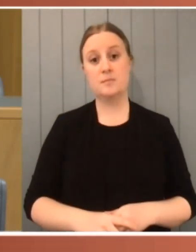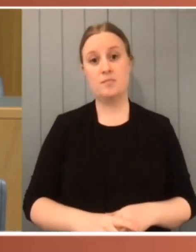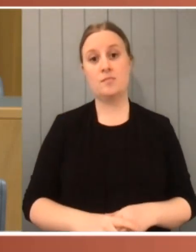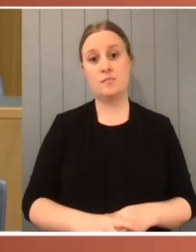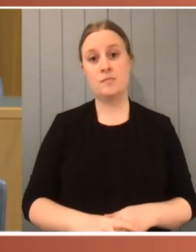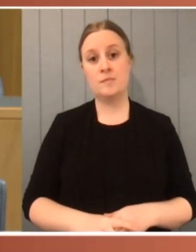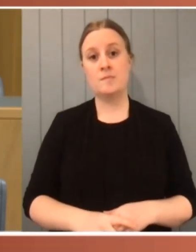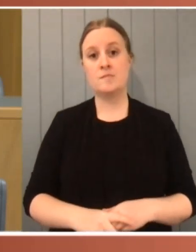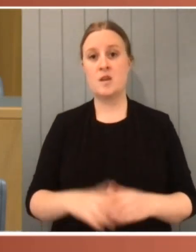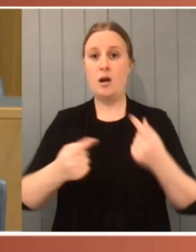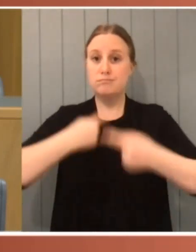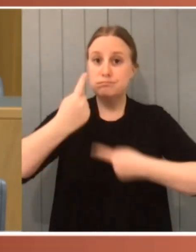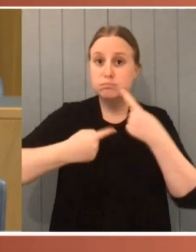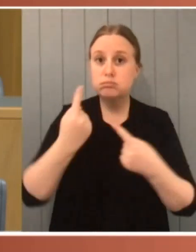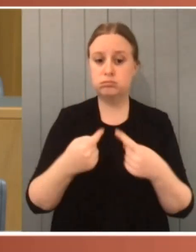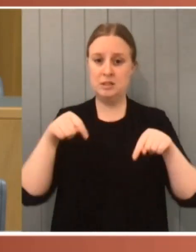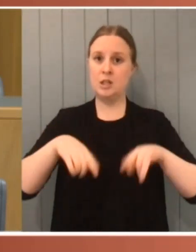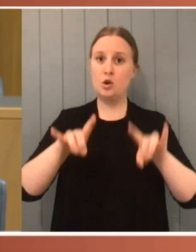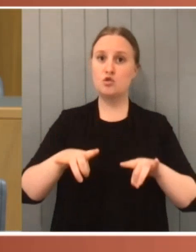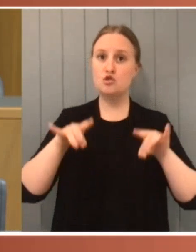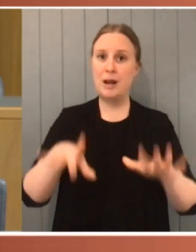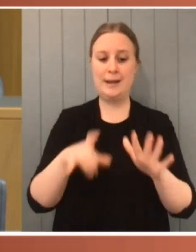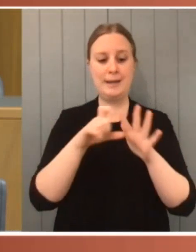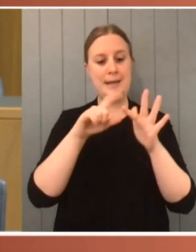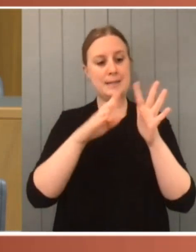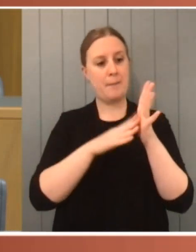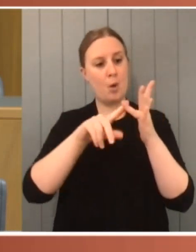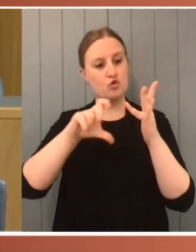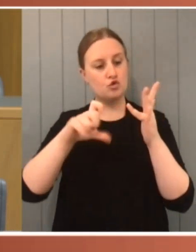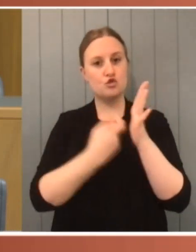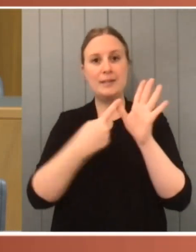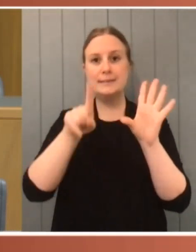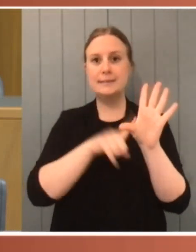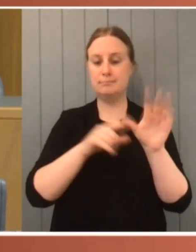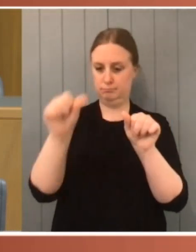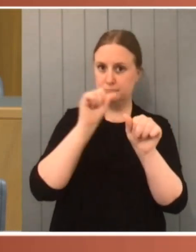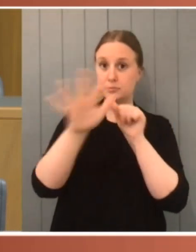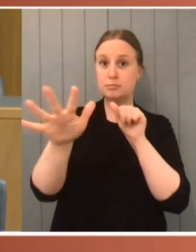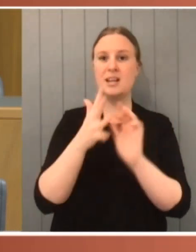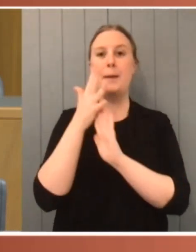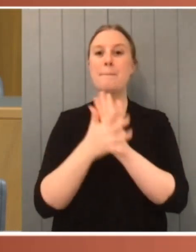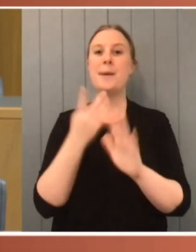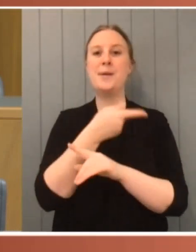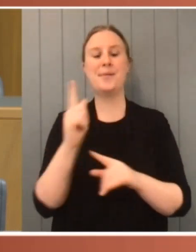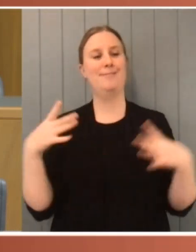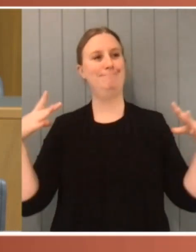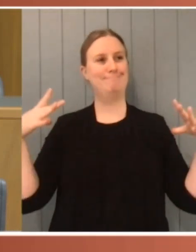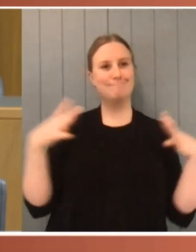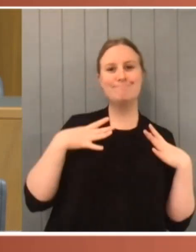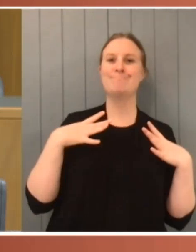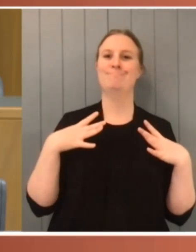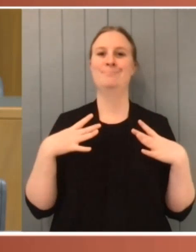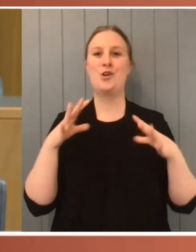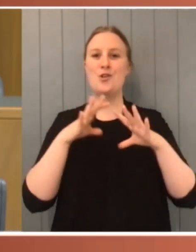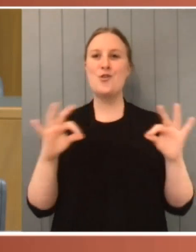exceptionalism is not a cause for complacency. The 21st century has mostly been a story of underperformance